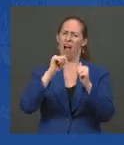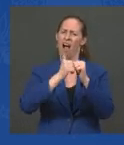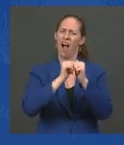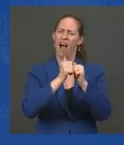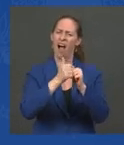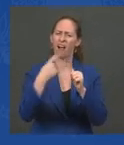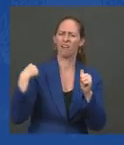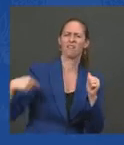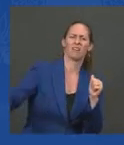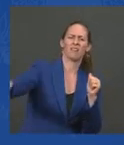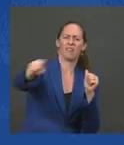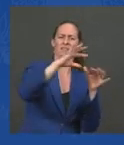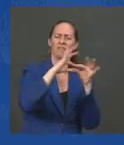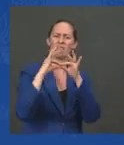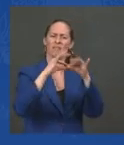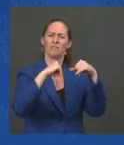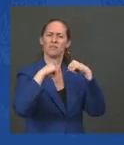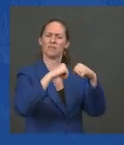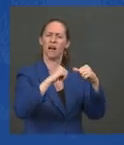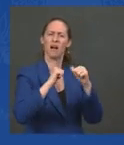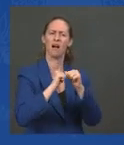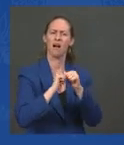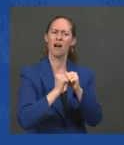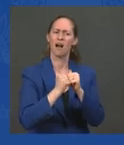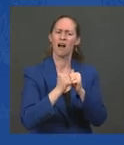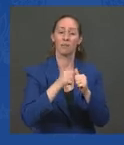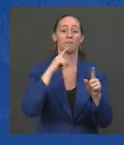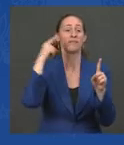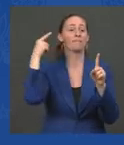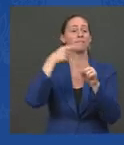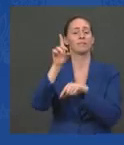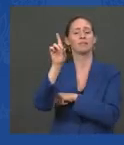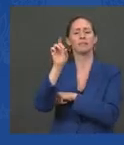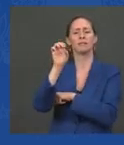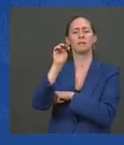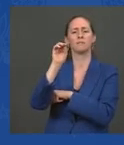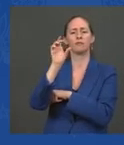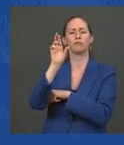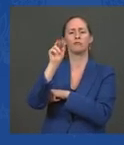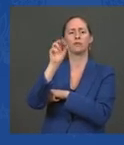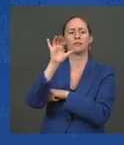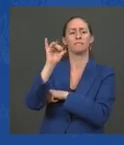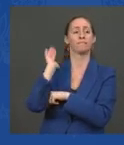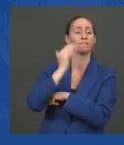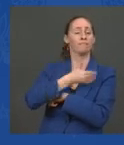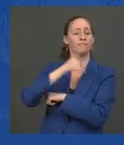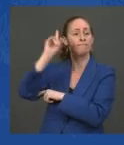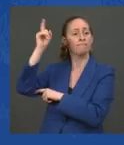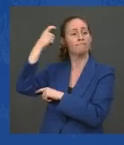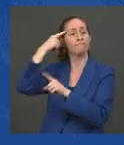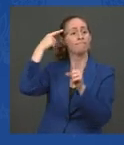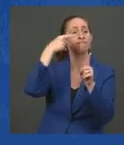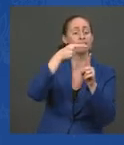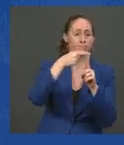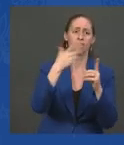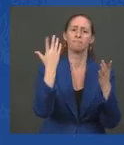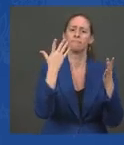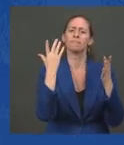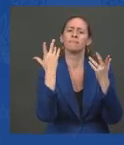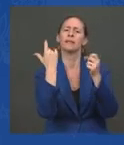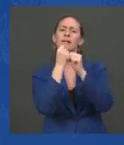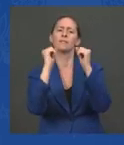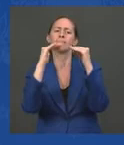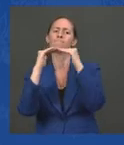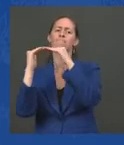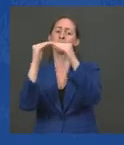You know, it's democracy's threshold liberty. With it, anything's possible. Without it,